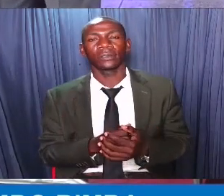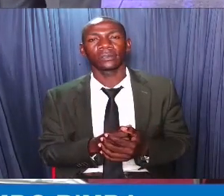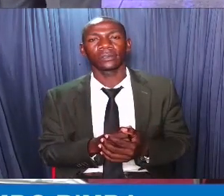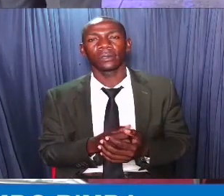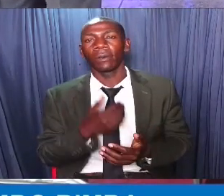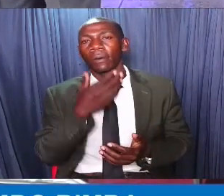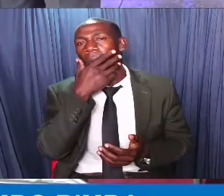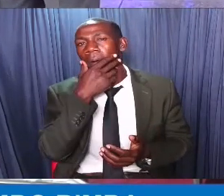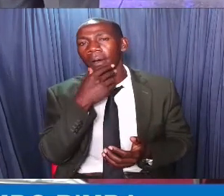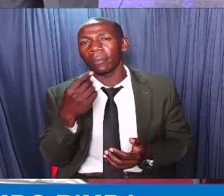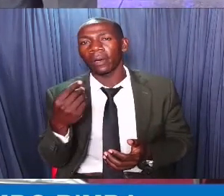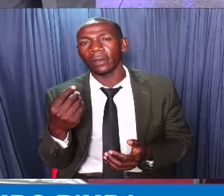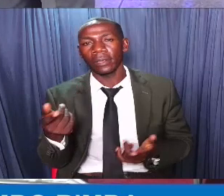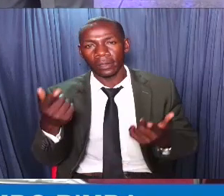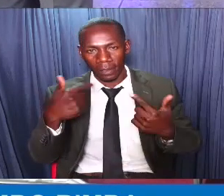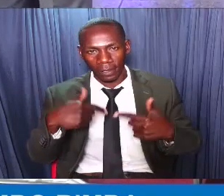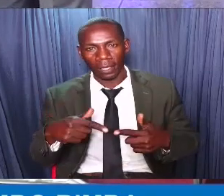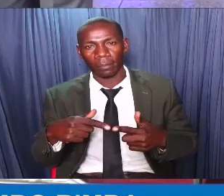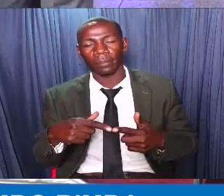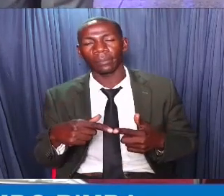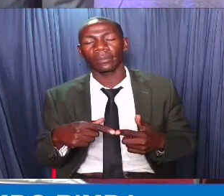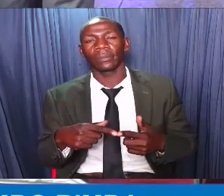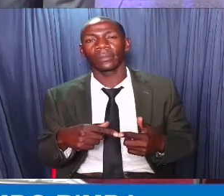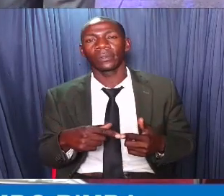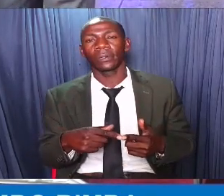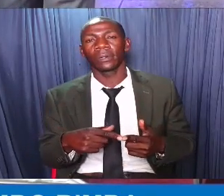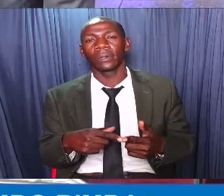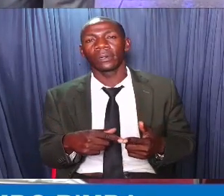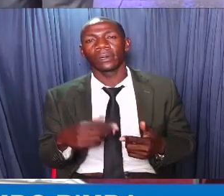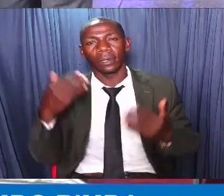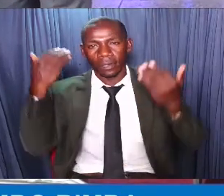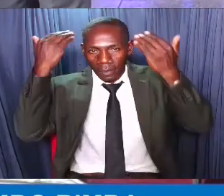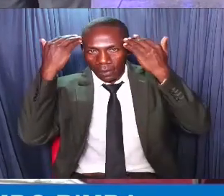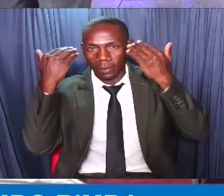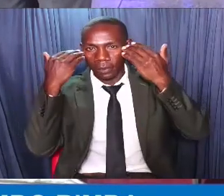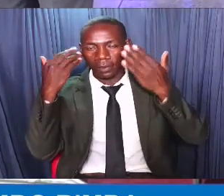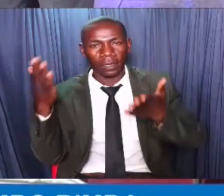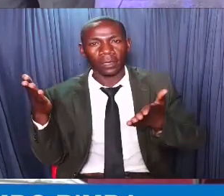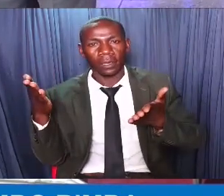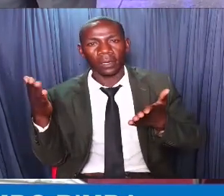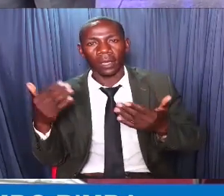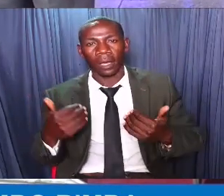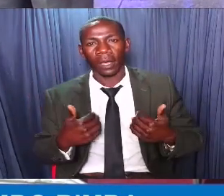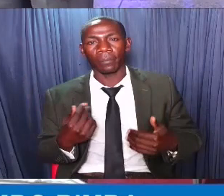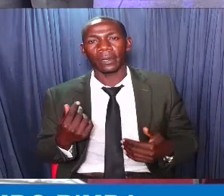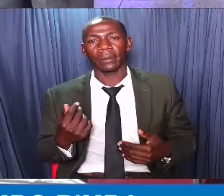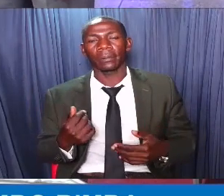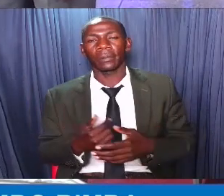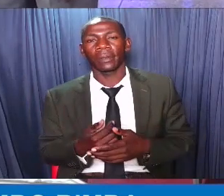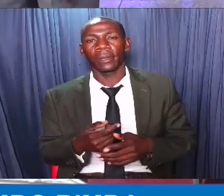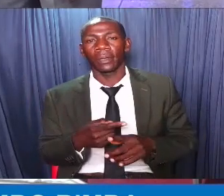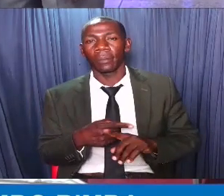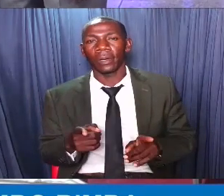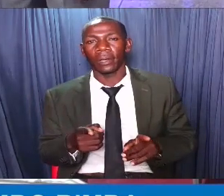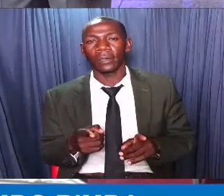Baba mmoja akaja akida. One father came a judge. Ni akida, ni mkubwa. He was a senior person. Mali anayo. He had the money. Lakini